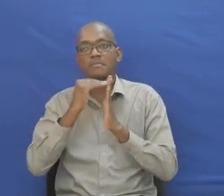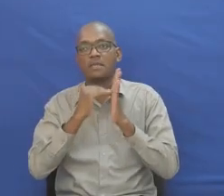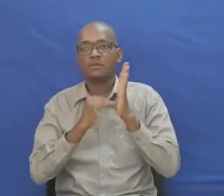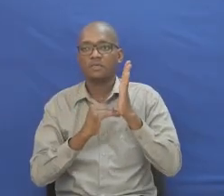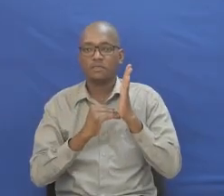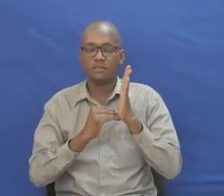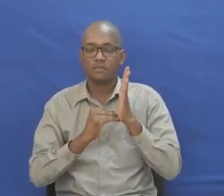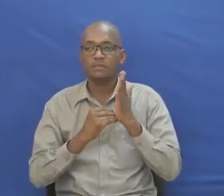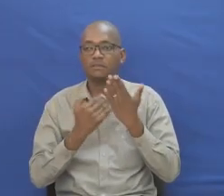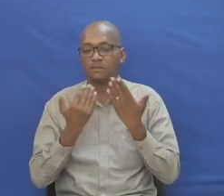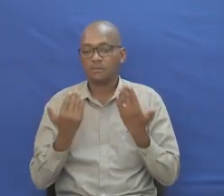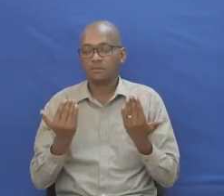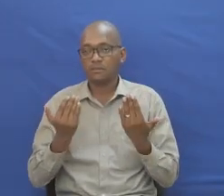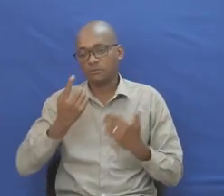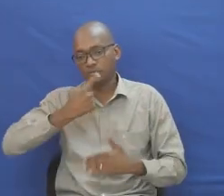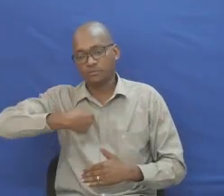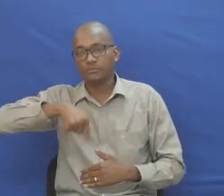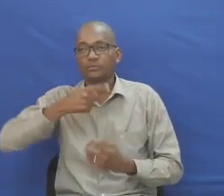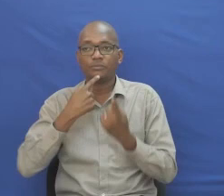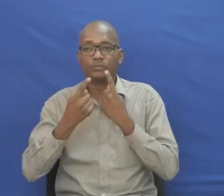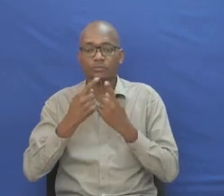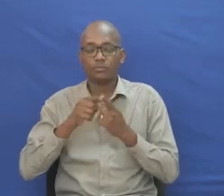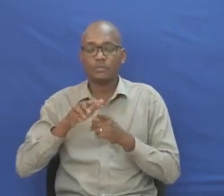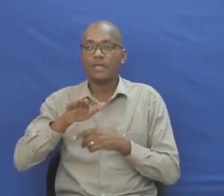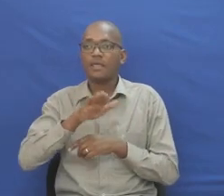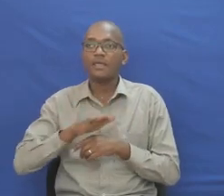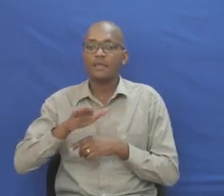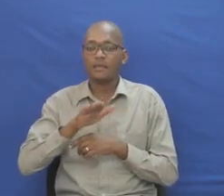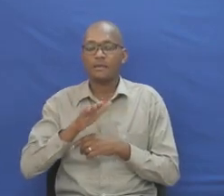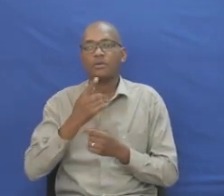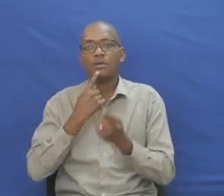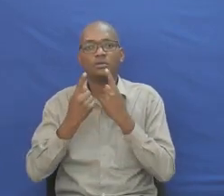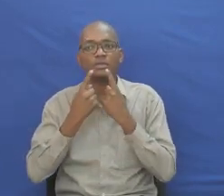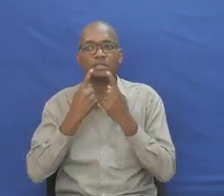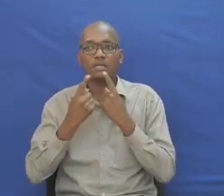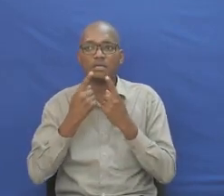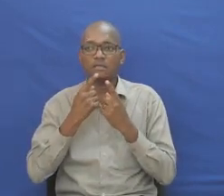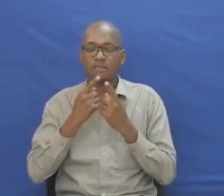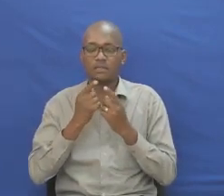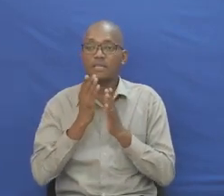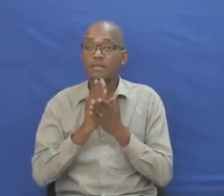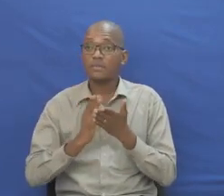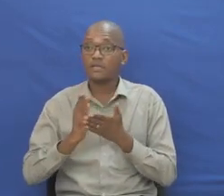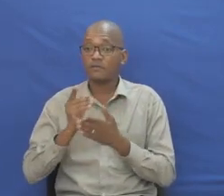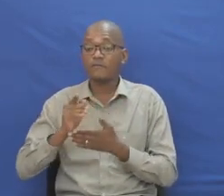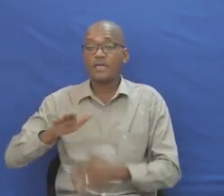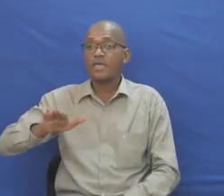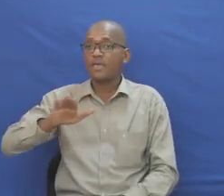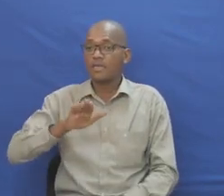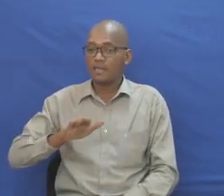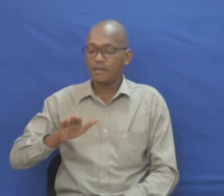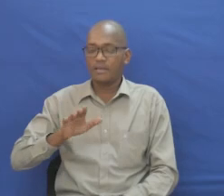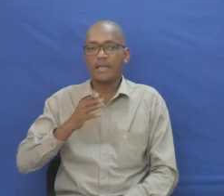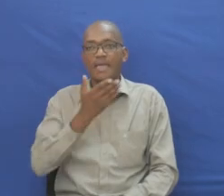of areas and perimeter, we are going to discuss one part which is known as area of any